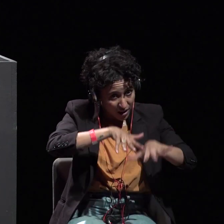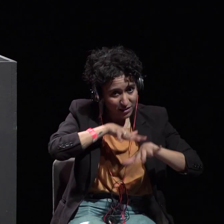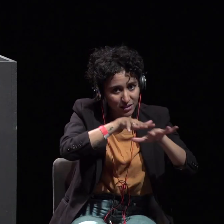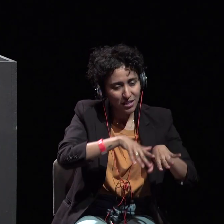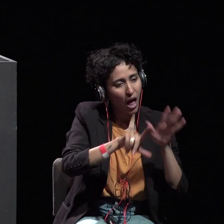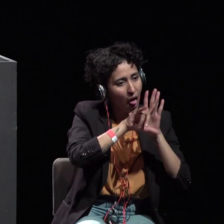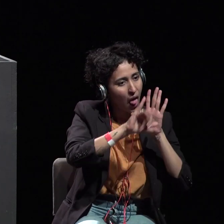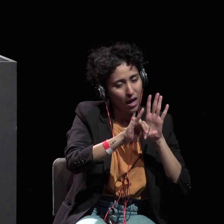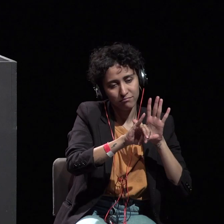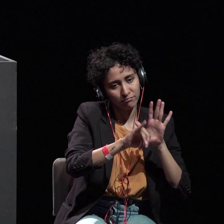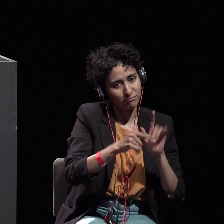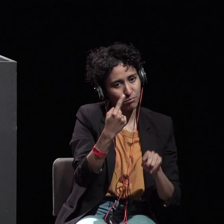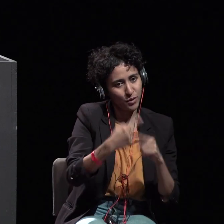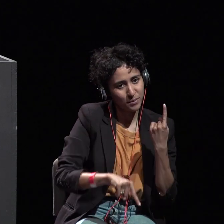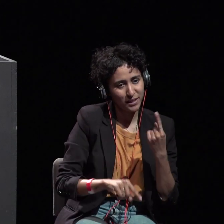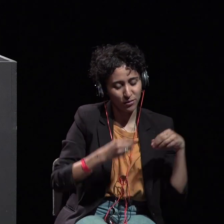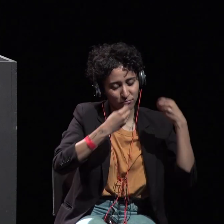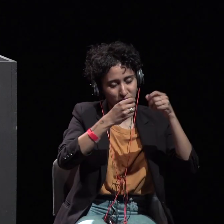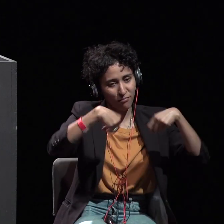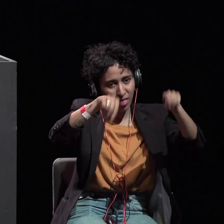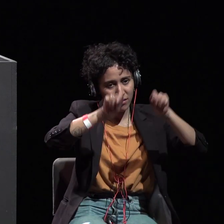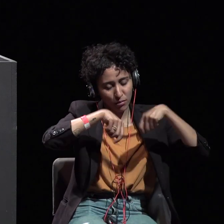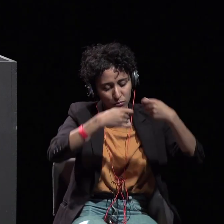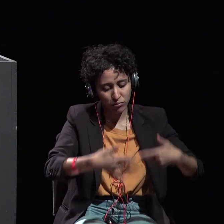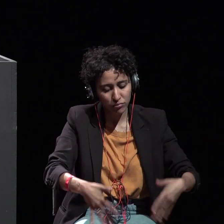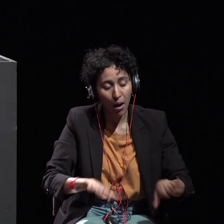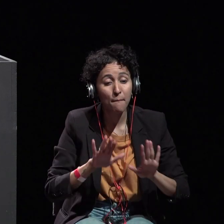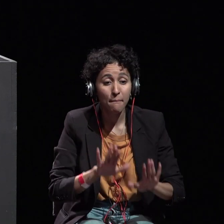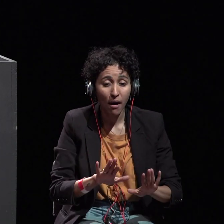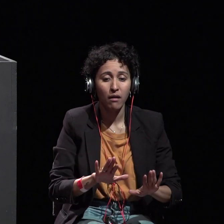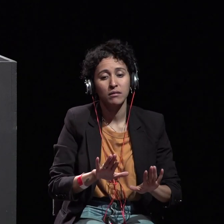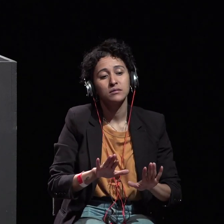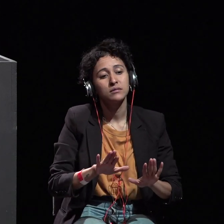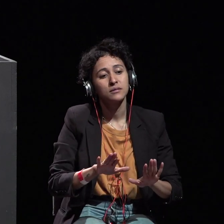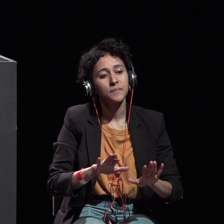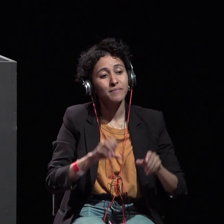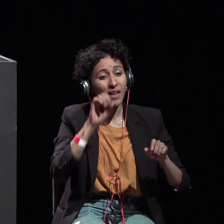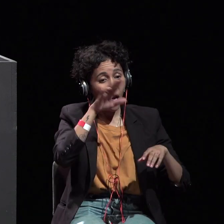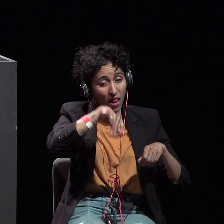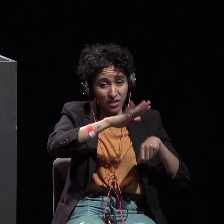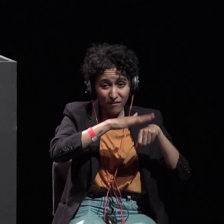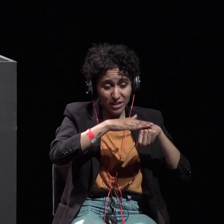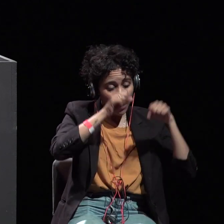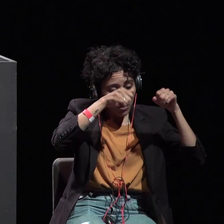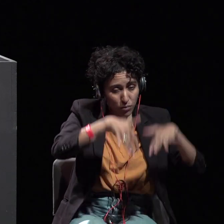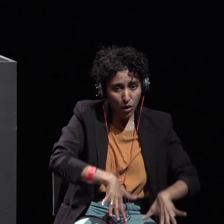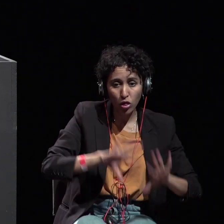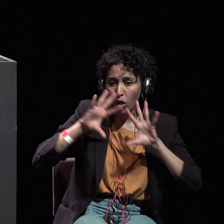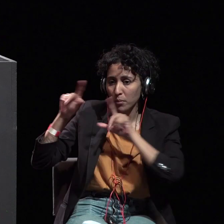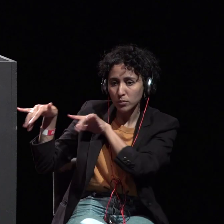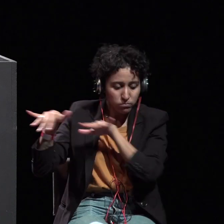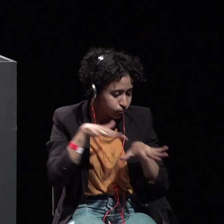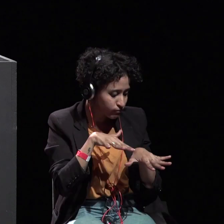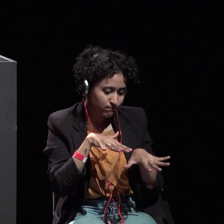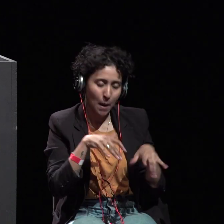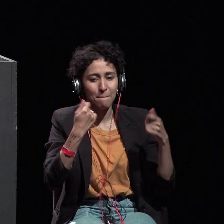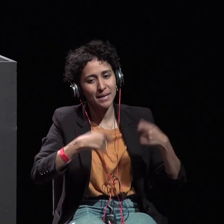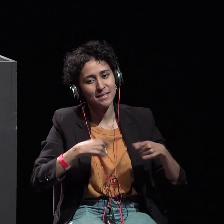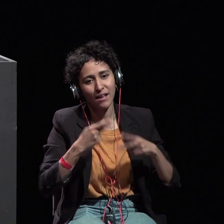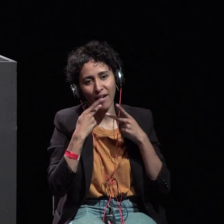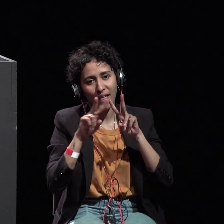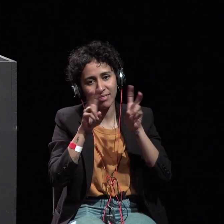explain BDS while doing so, forcing the media's hand to talk about what BDS is. Even if the media outlets wanted to glaze over